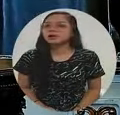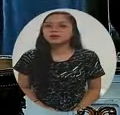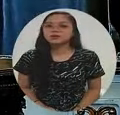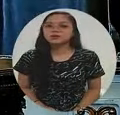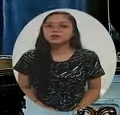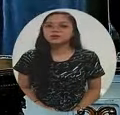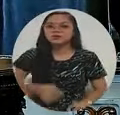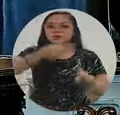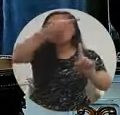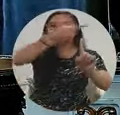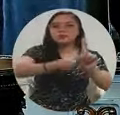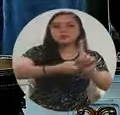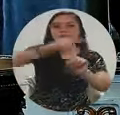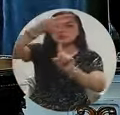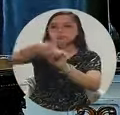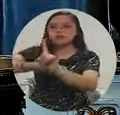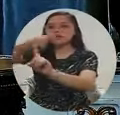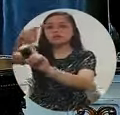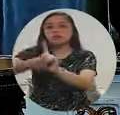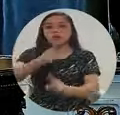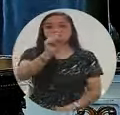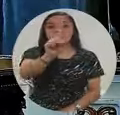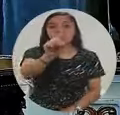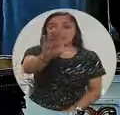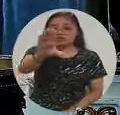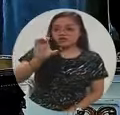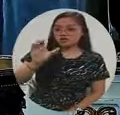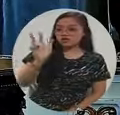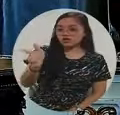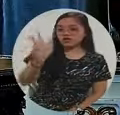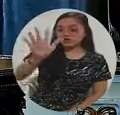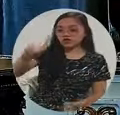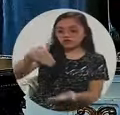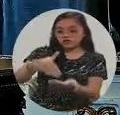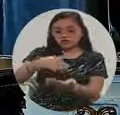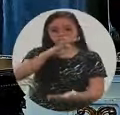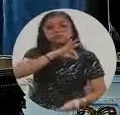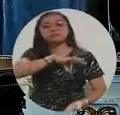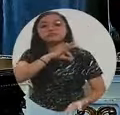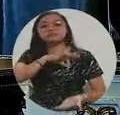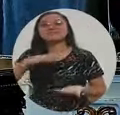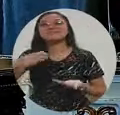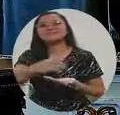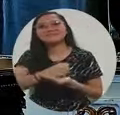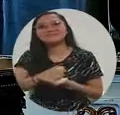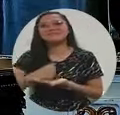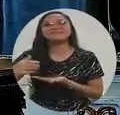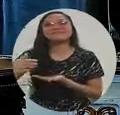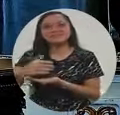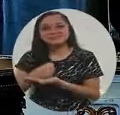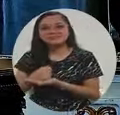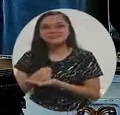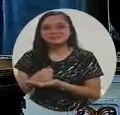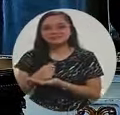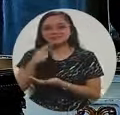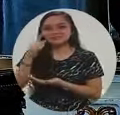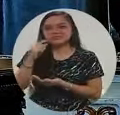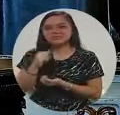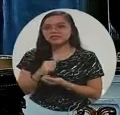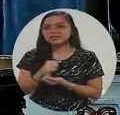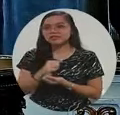135,000 net. Nakuha na expenses para the next day for the ang ilang palito next day. Ang ilang net is